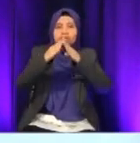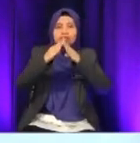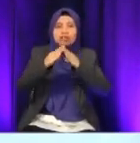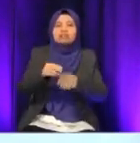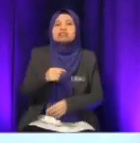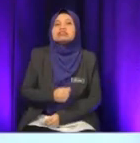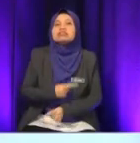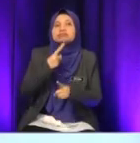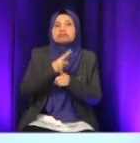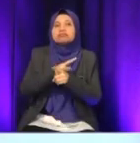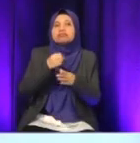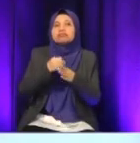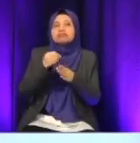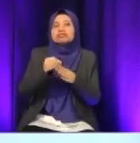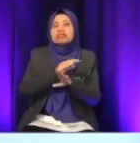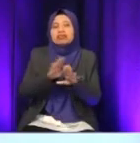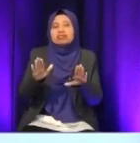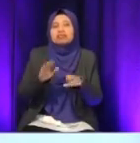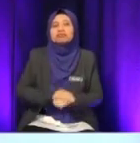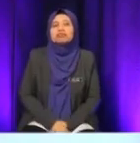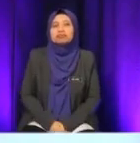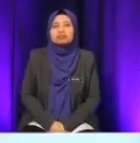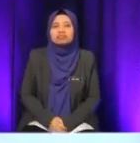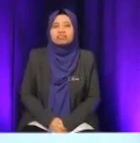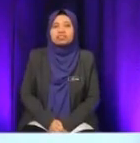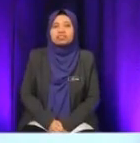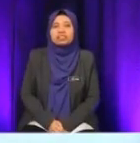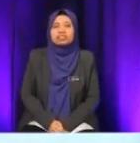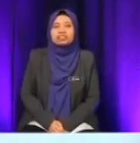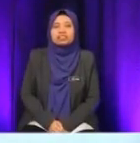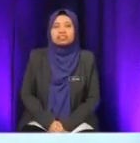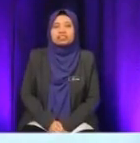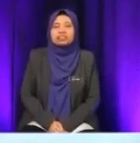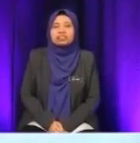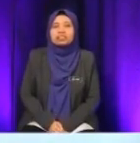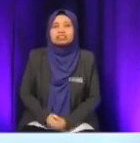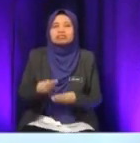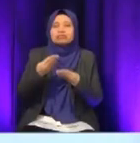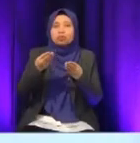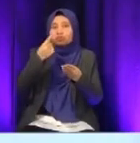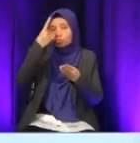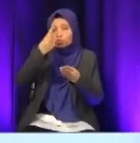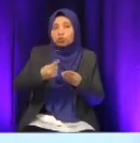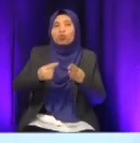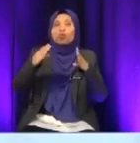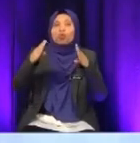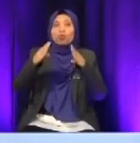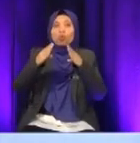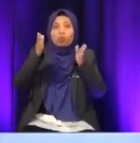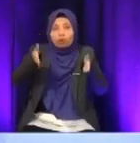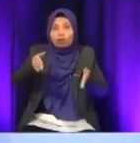about definition. That? Yes, how about that? Is that a correct one? A place where food is served to homeless or very poor